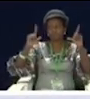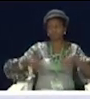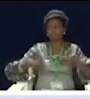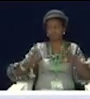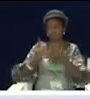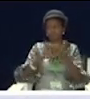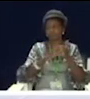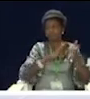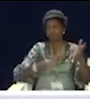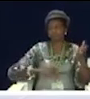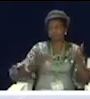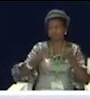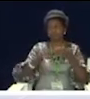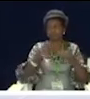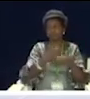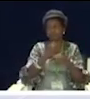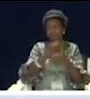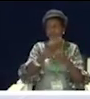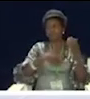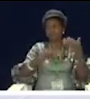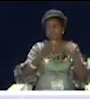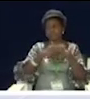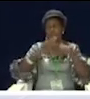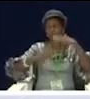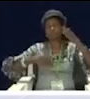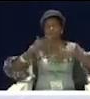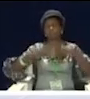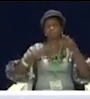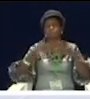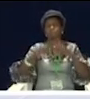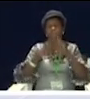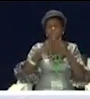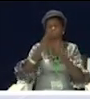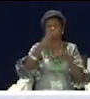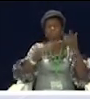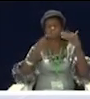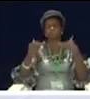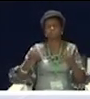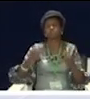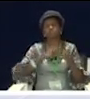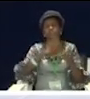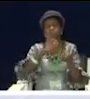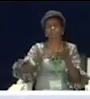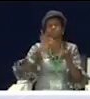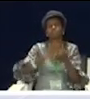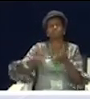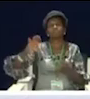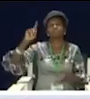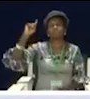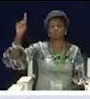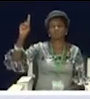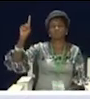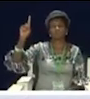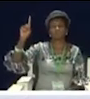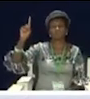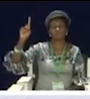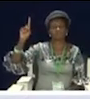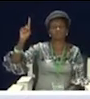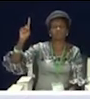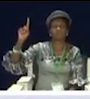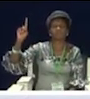Christ, you want to make heaven happy, begin to come now as I count. 1.